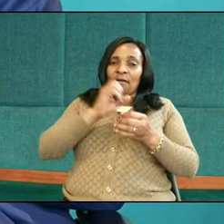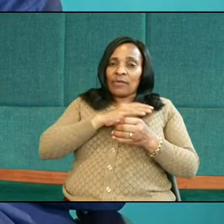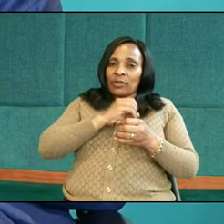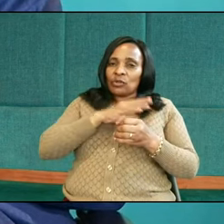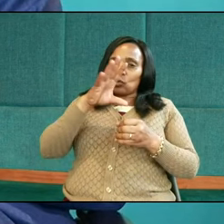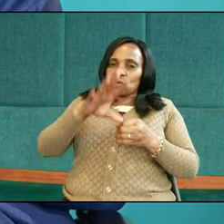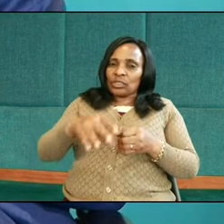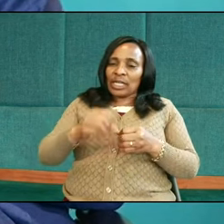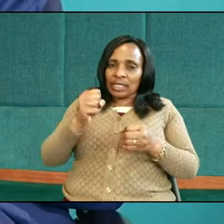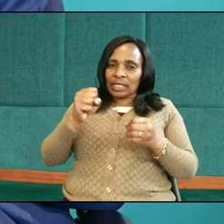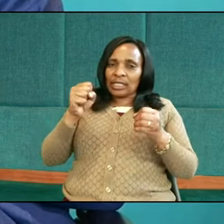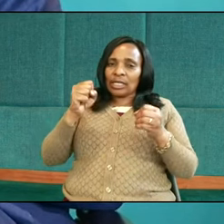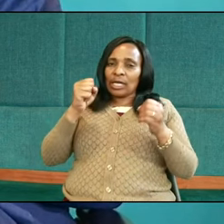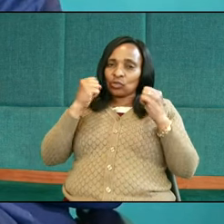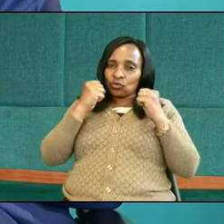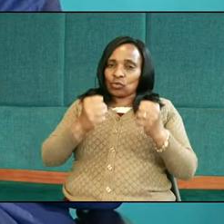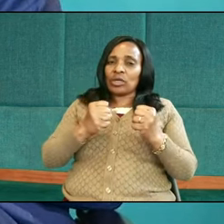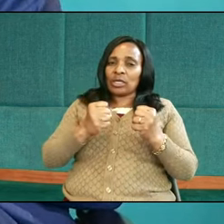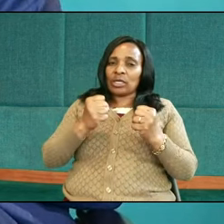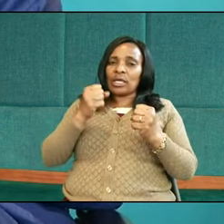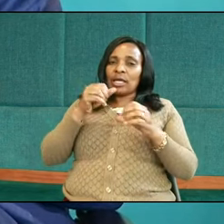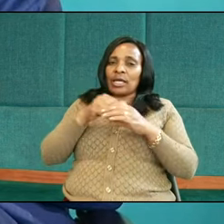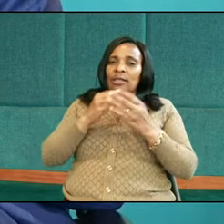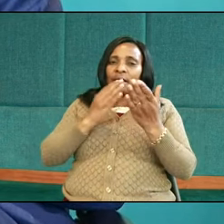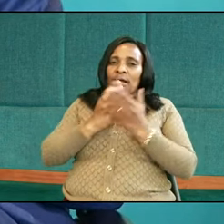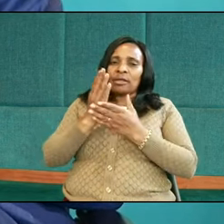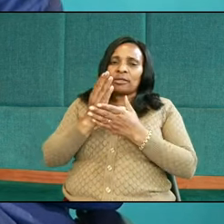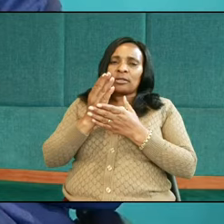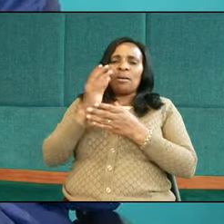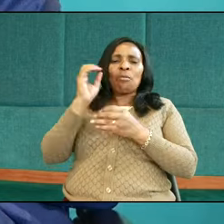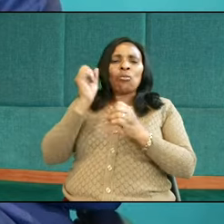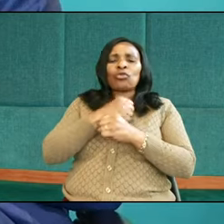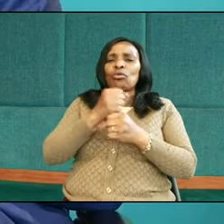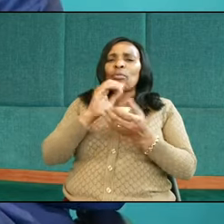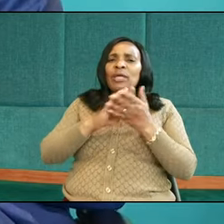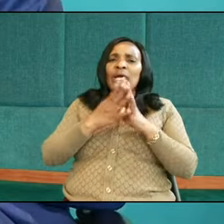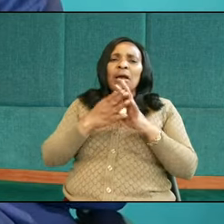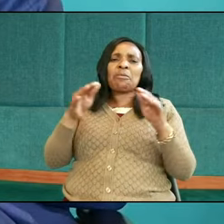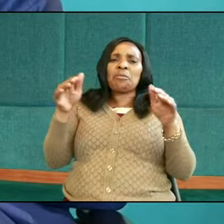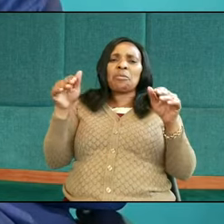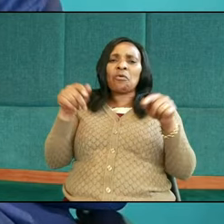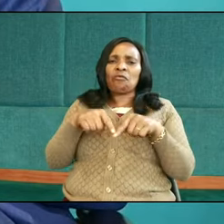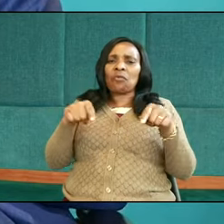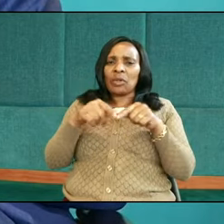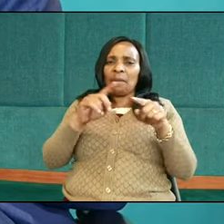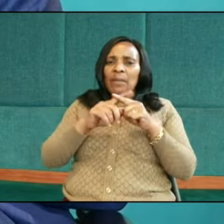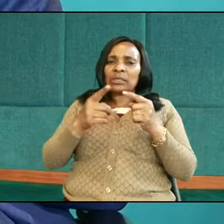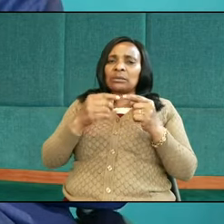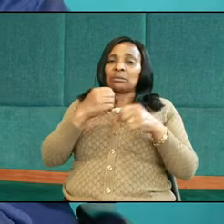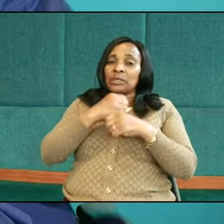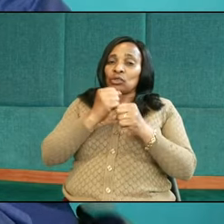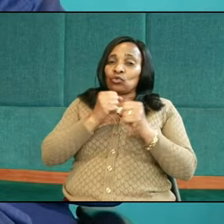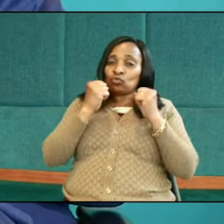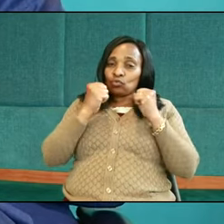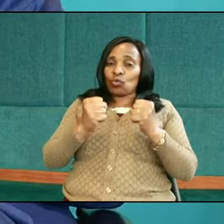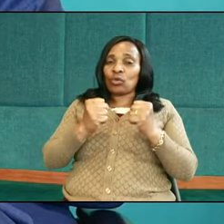the right. You cannot be afraid. You must be strong and make that stand for the right. All